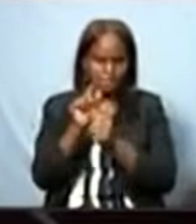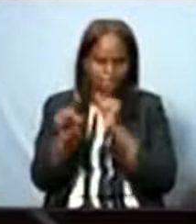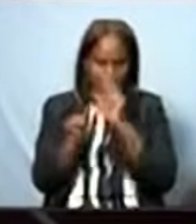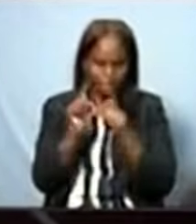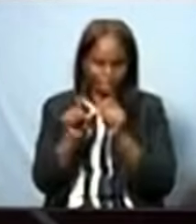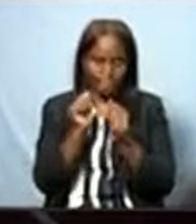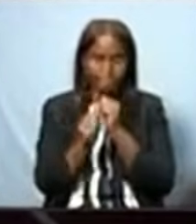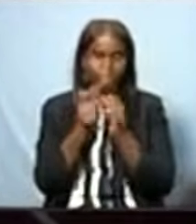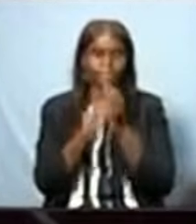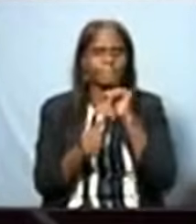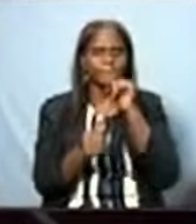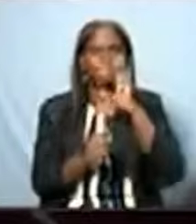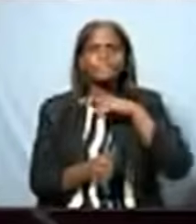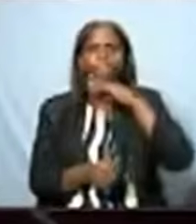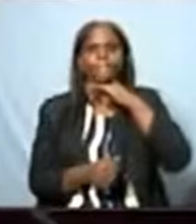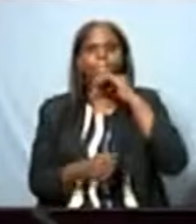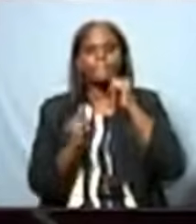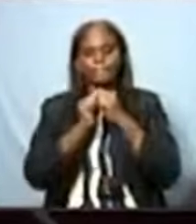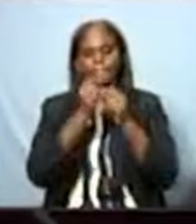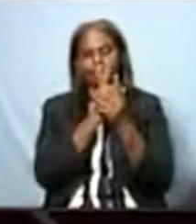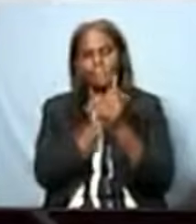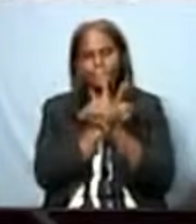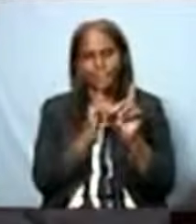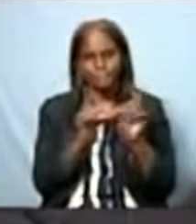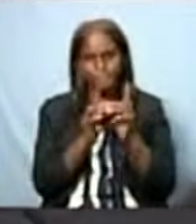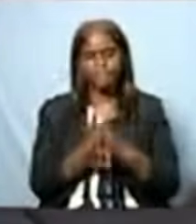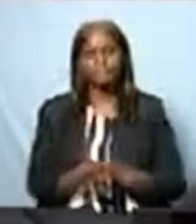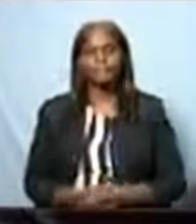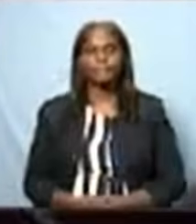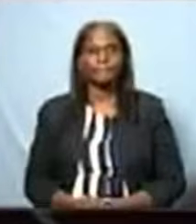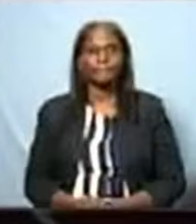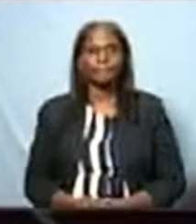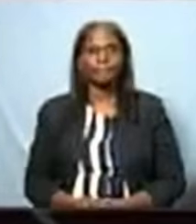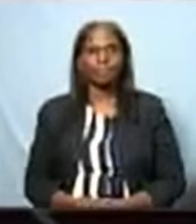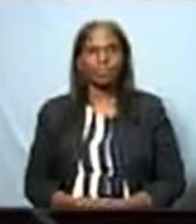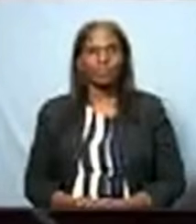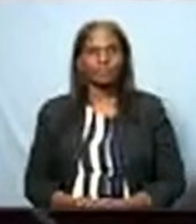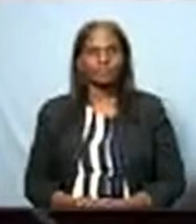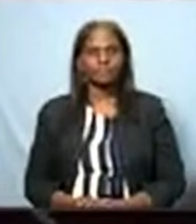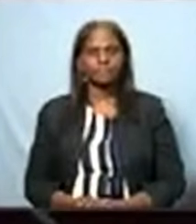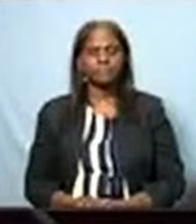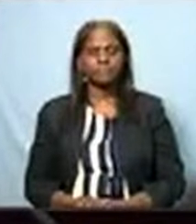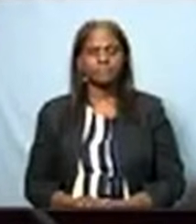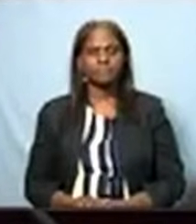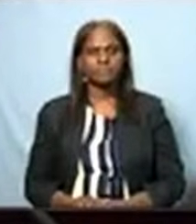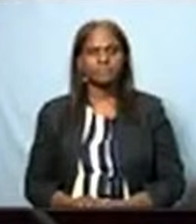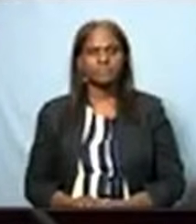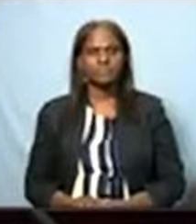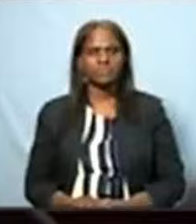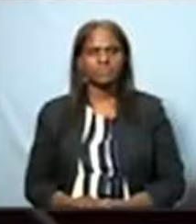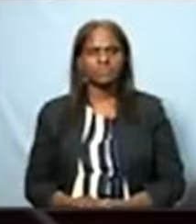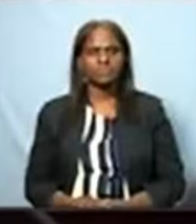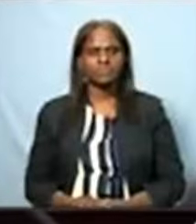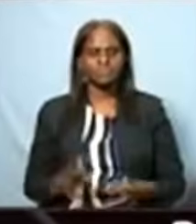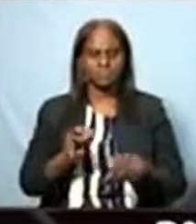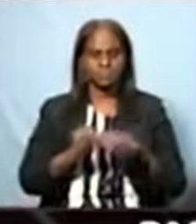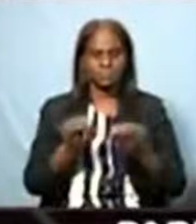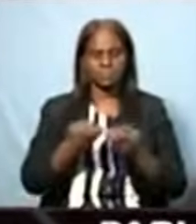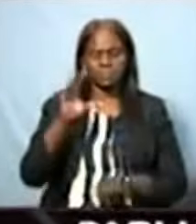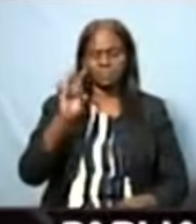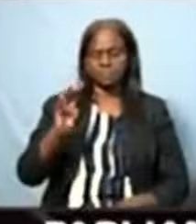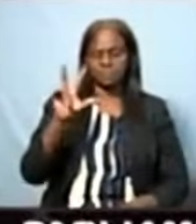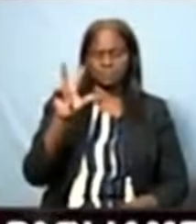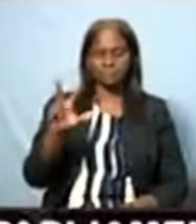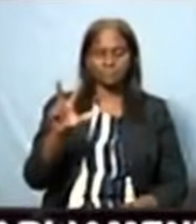is not in line with a democracy. Mr. Chairperson, allow me to go to Article